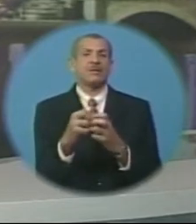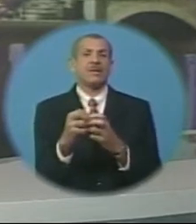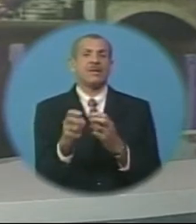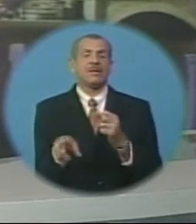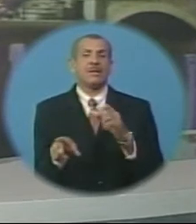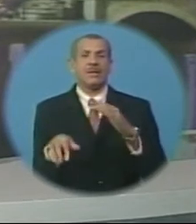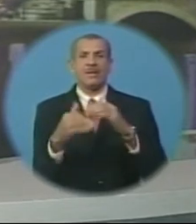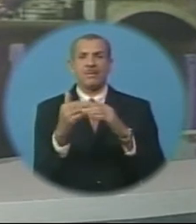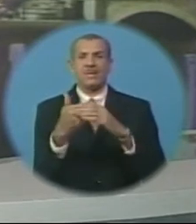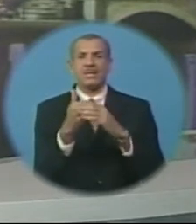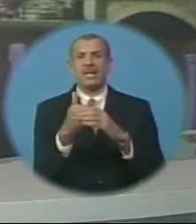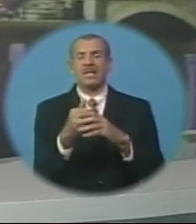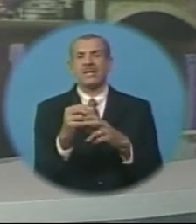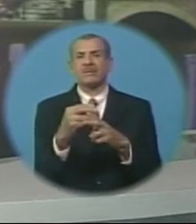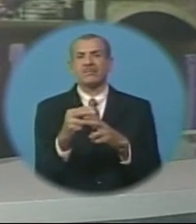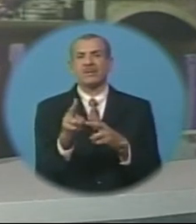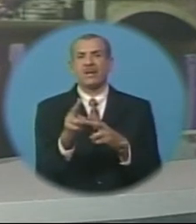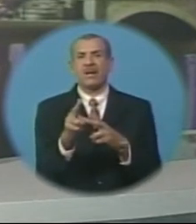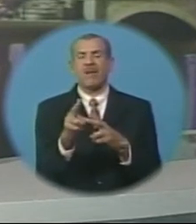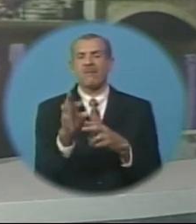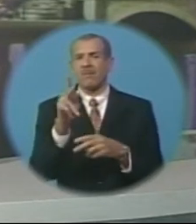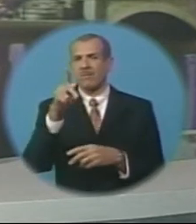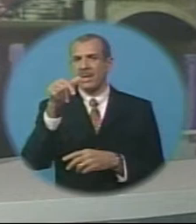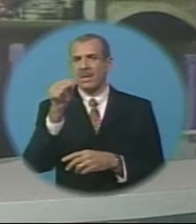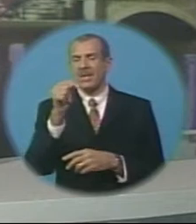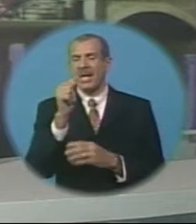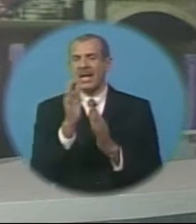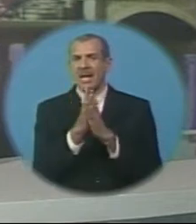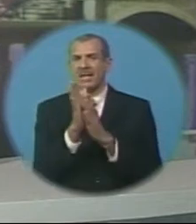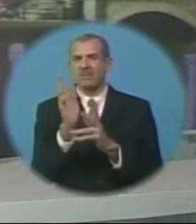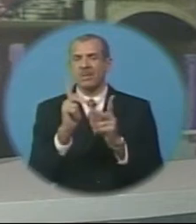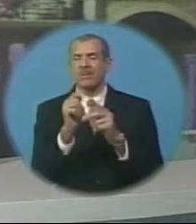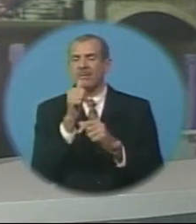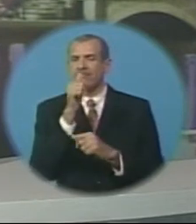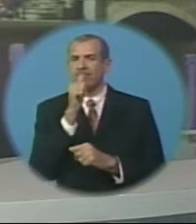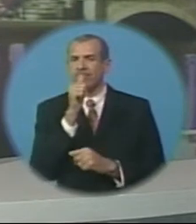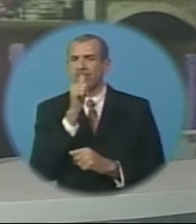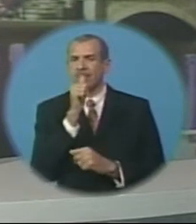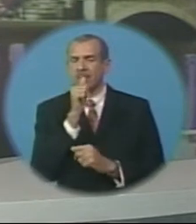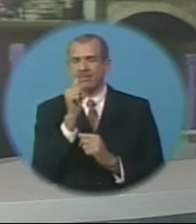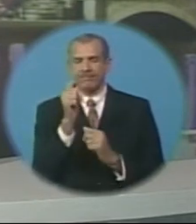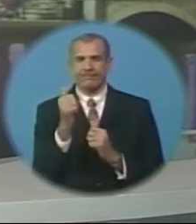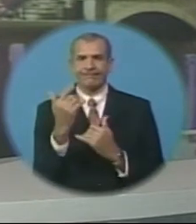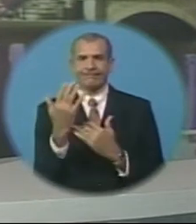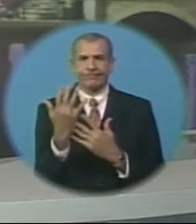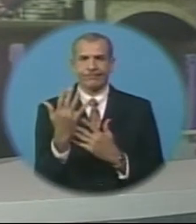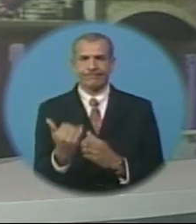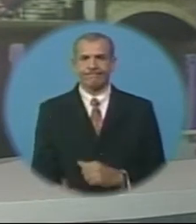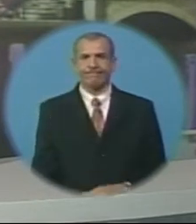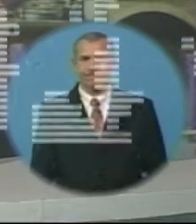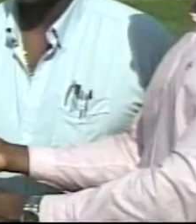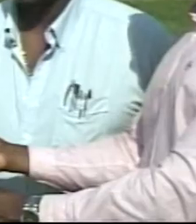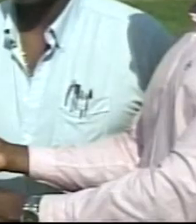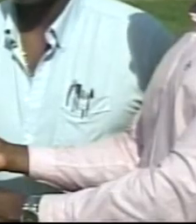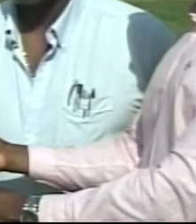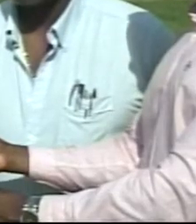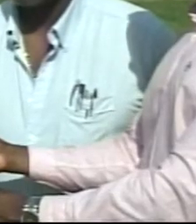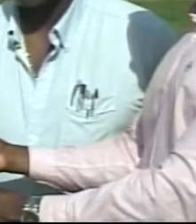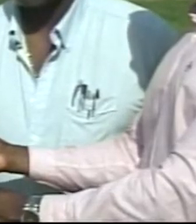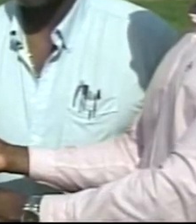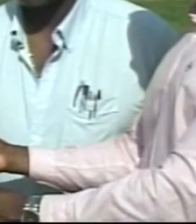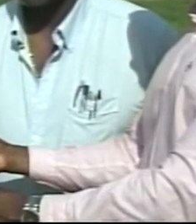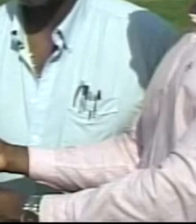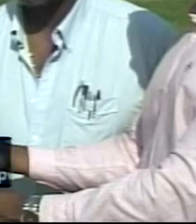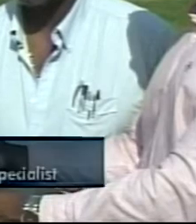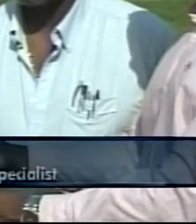failure, and a shortage of parts. She is pleading with the public to be patient. At this stage, even though